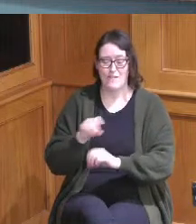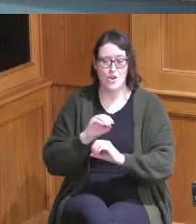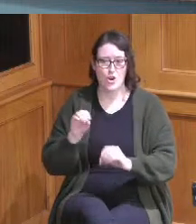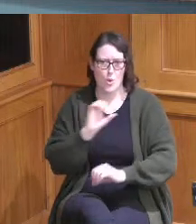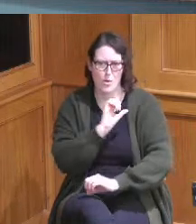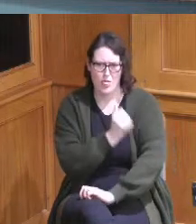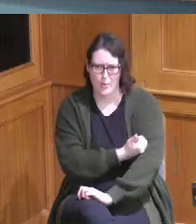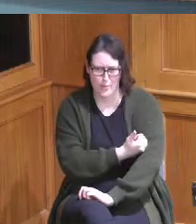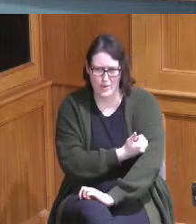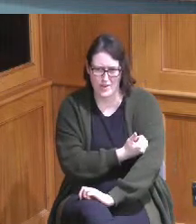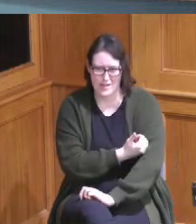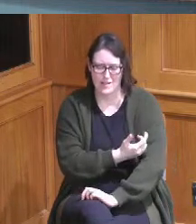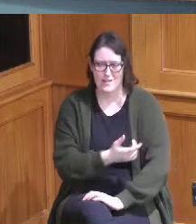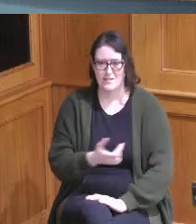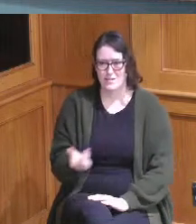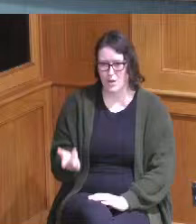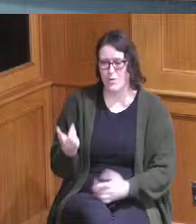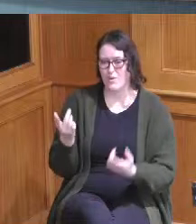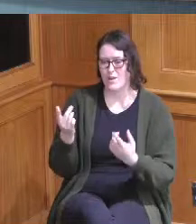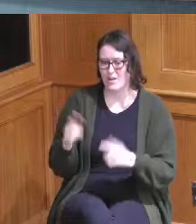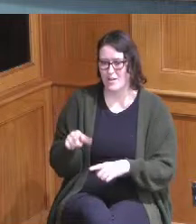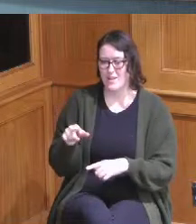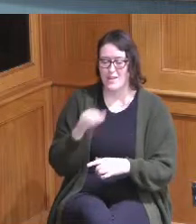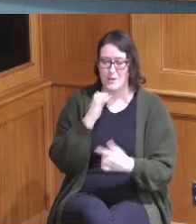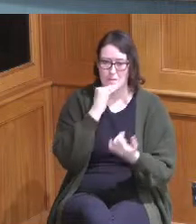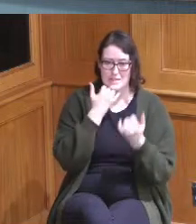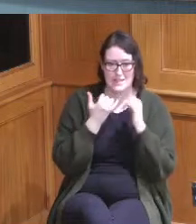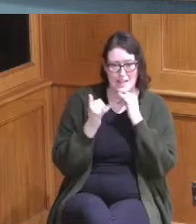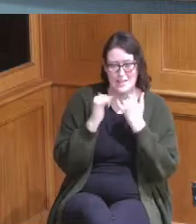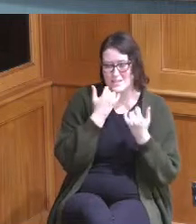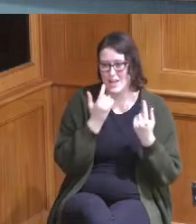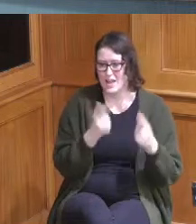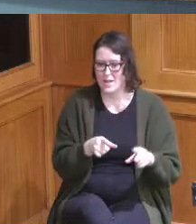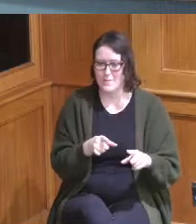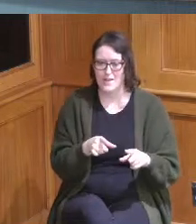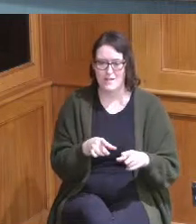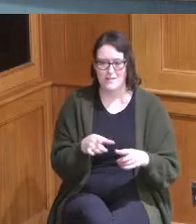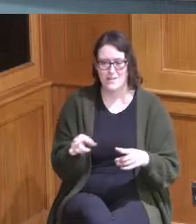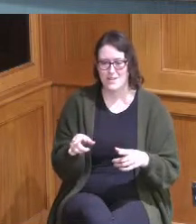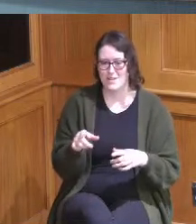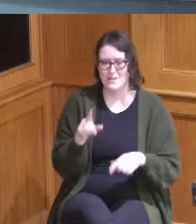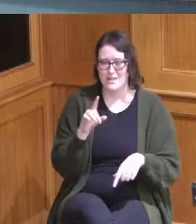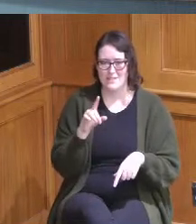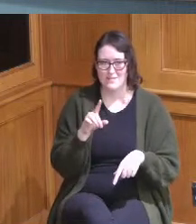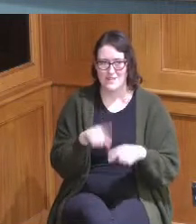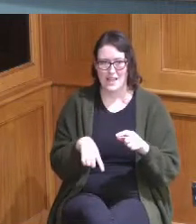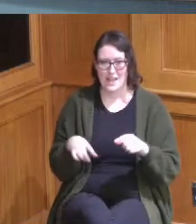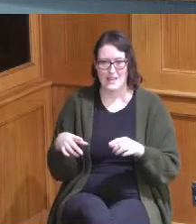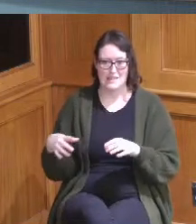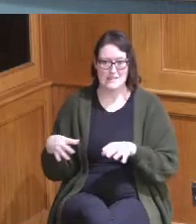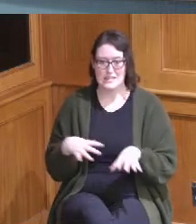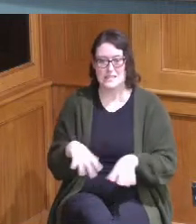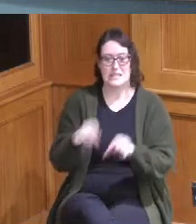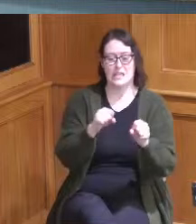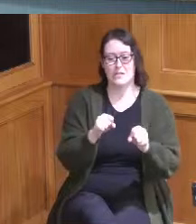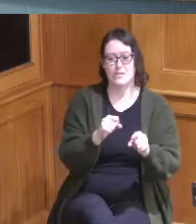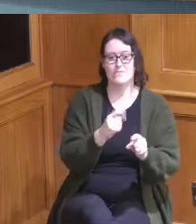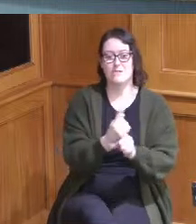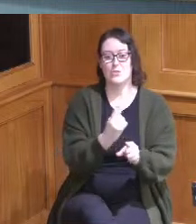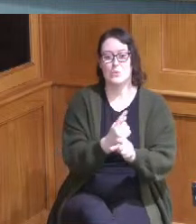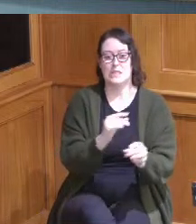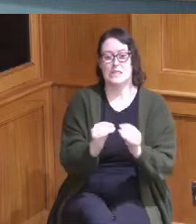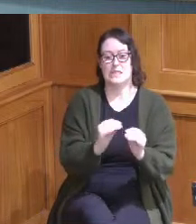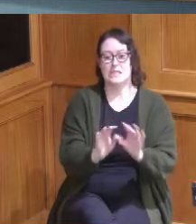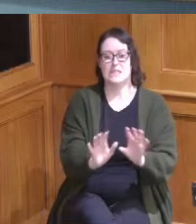authority. And when they are making mistakes, they have no authority to step in and correct them